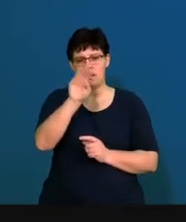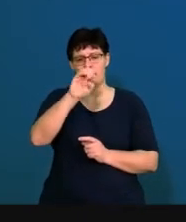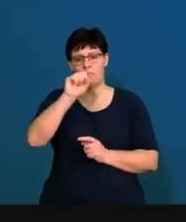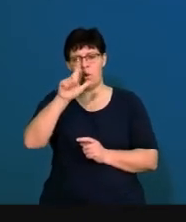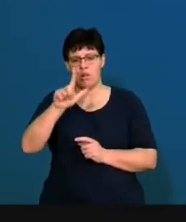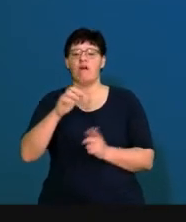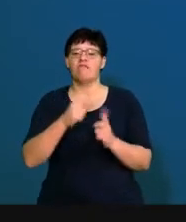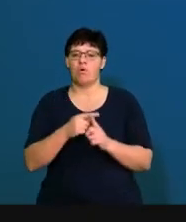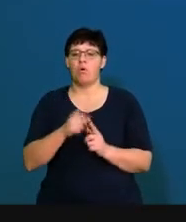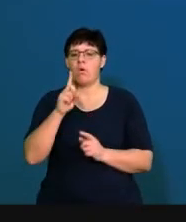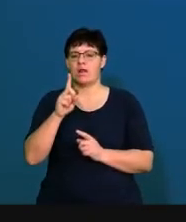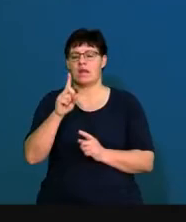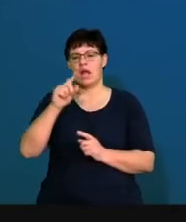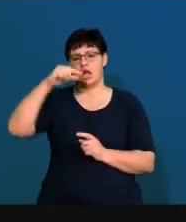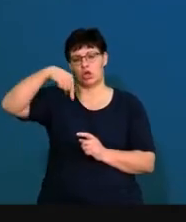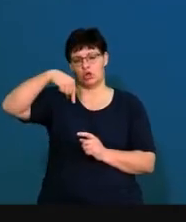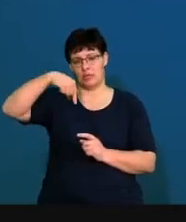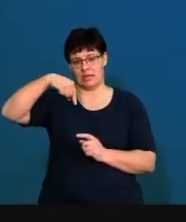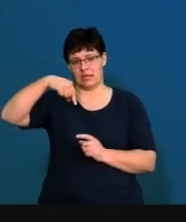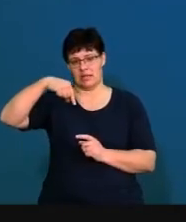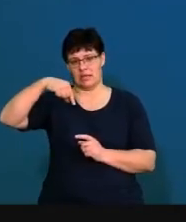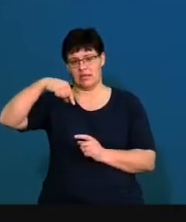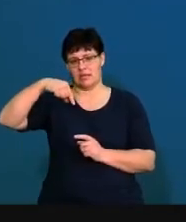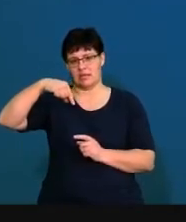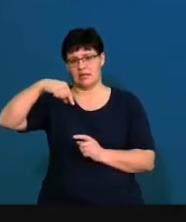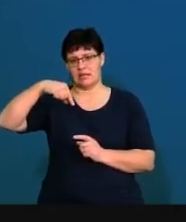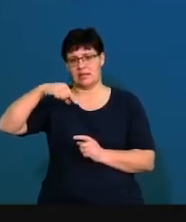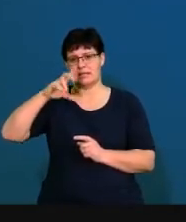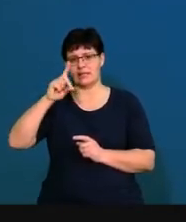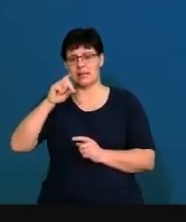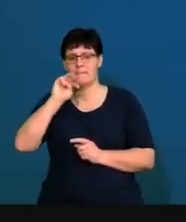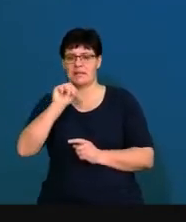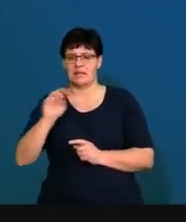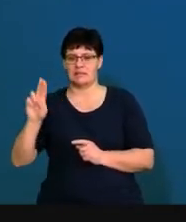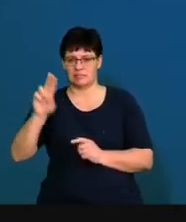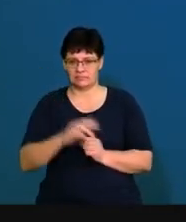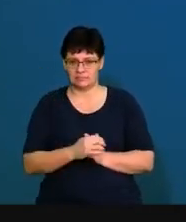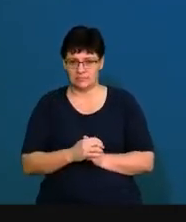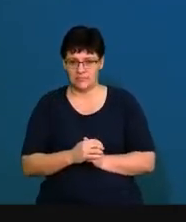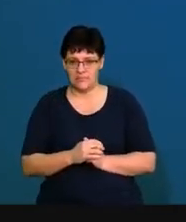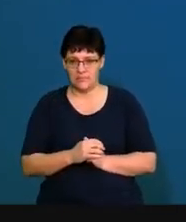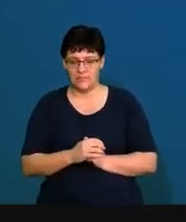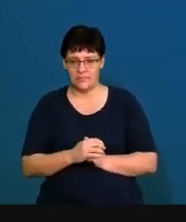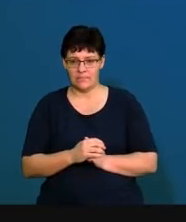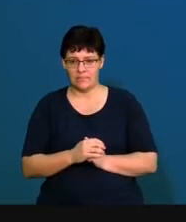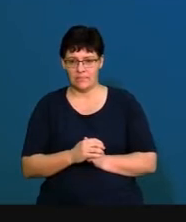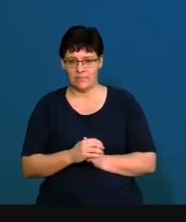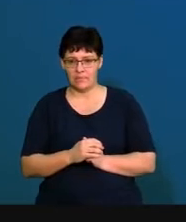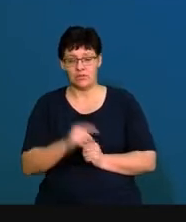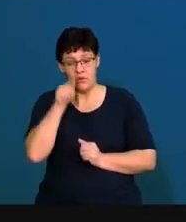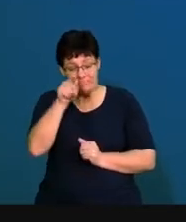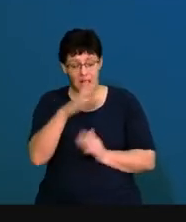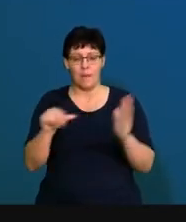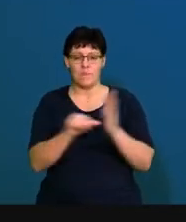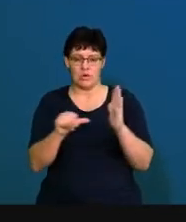per cubic decimeter, right? 1 mole per cubic decimeter, right? Okay, so